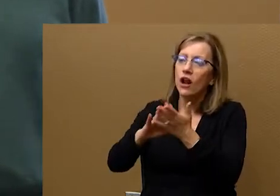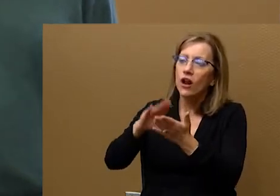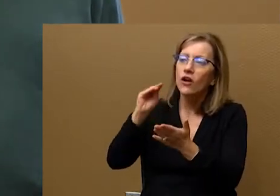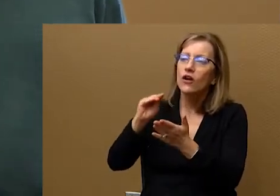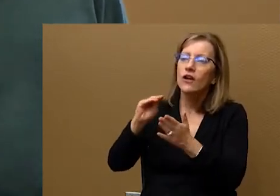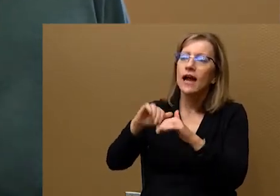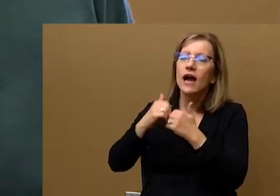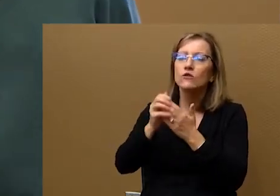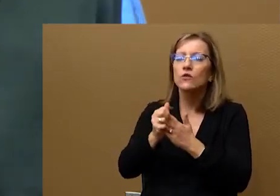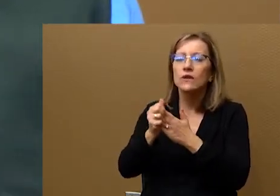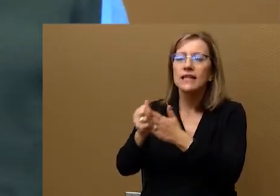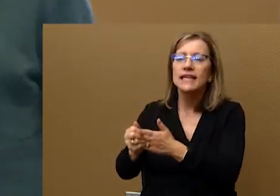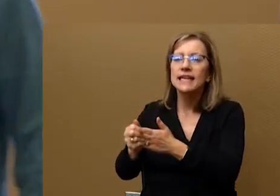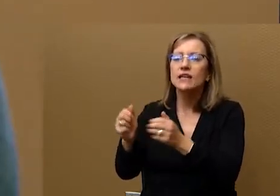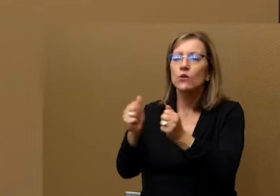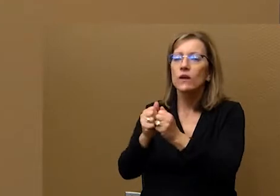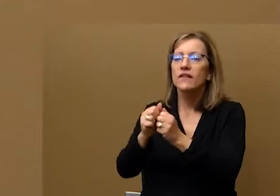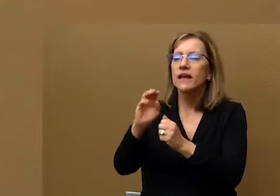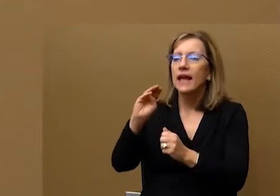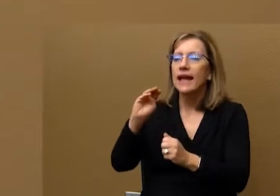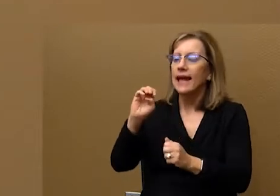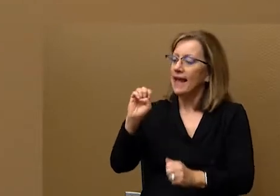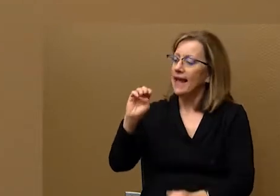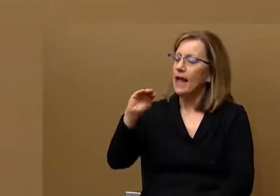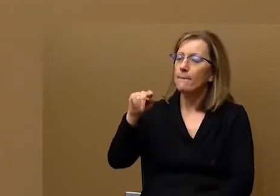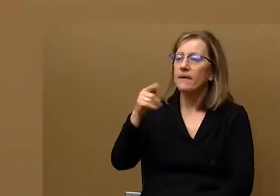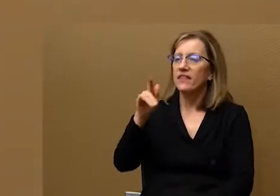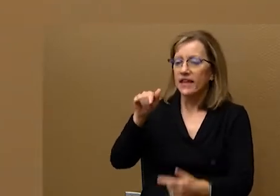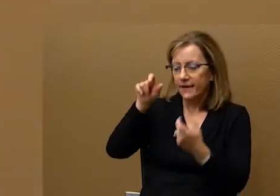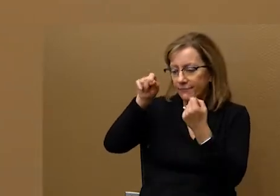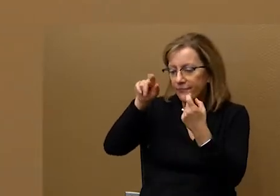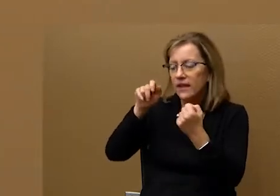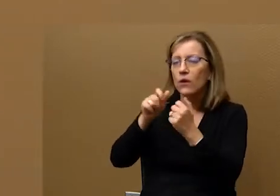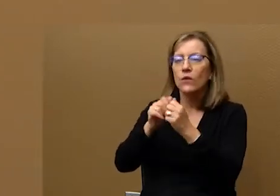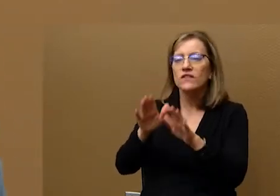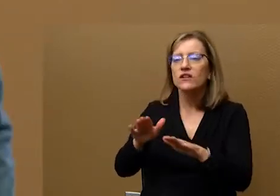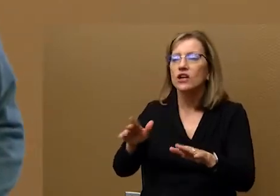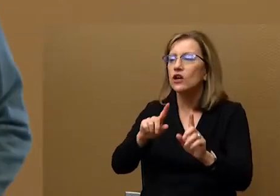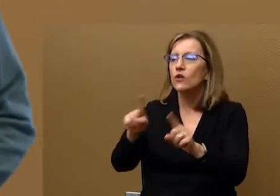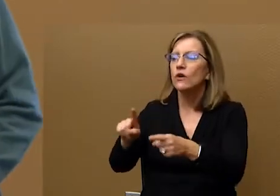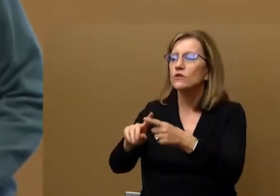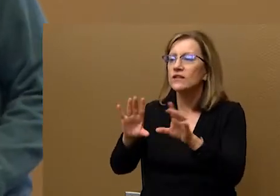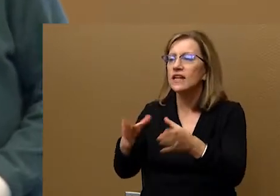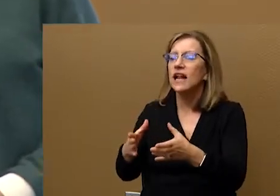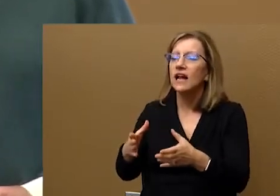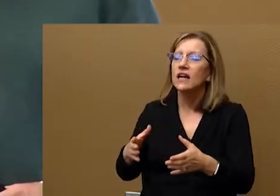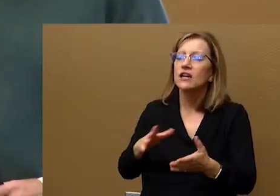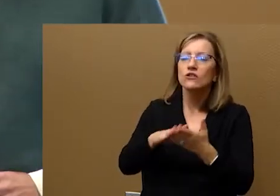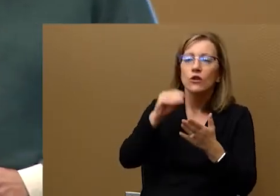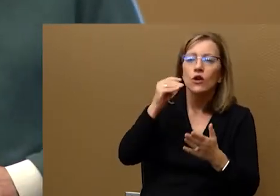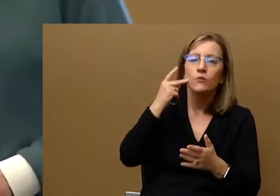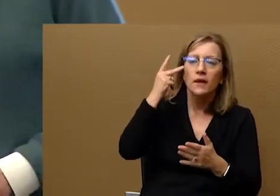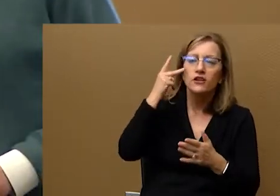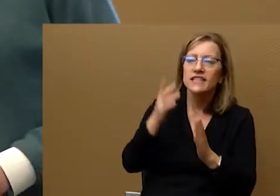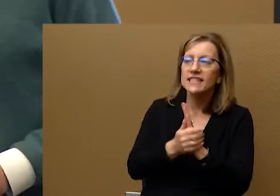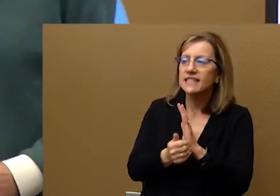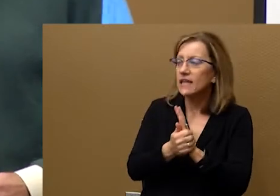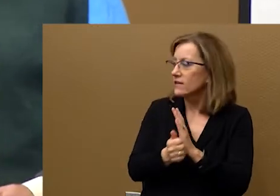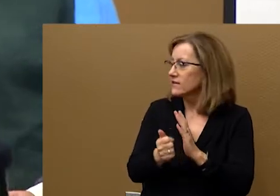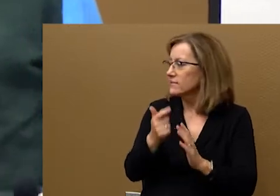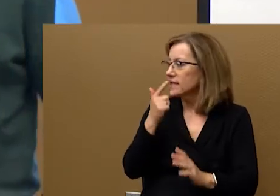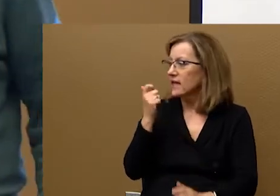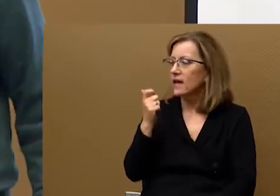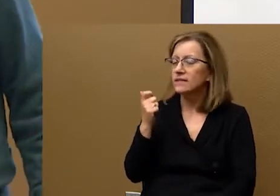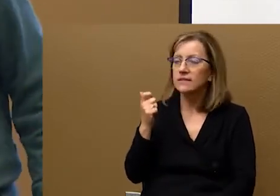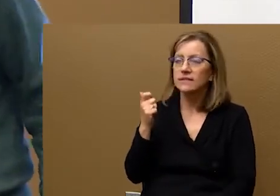how to lead with empathy with their children. They go to a class to learn